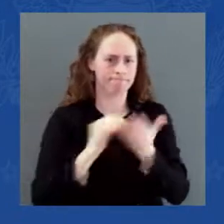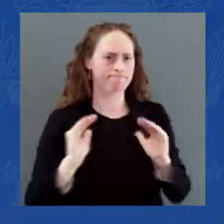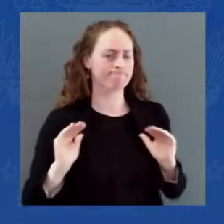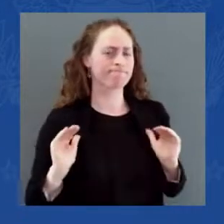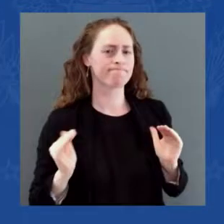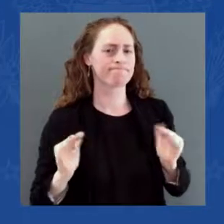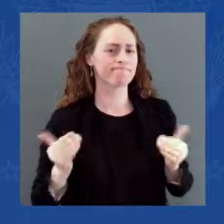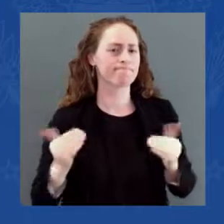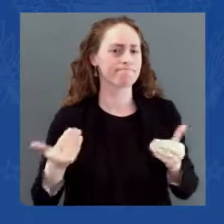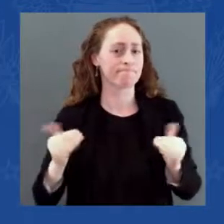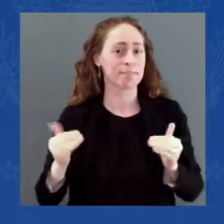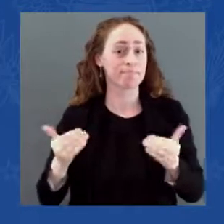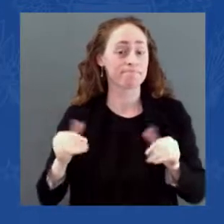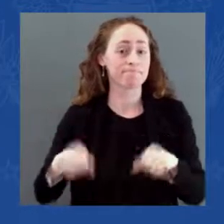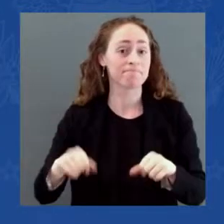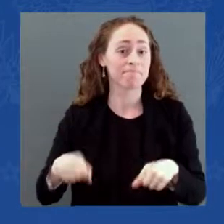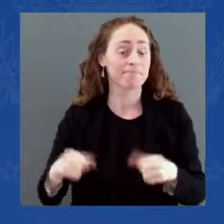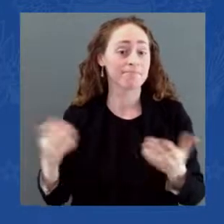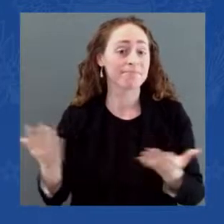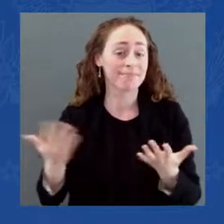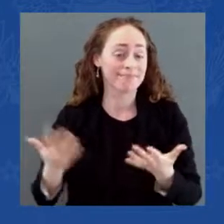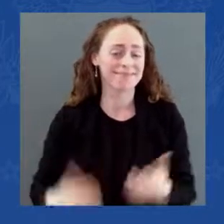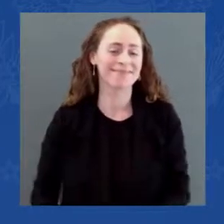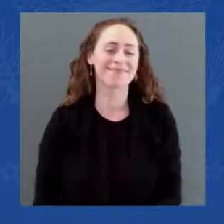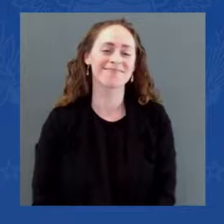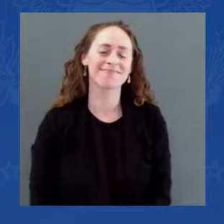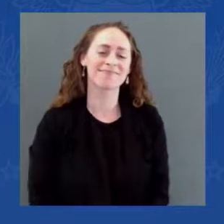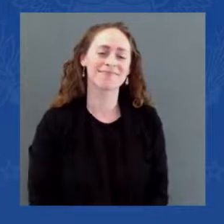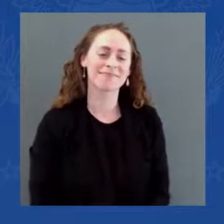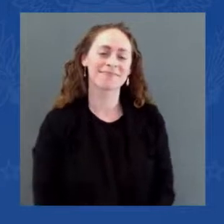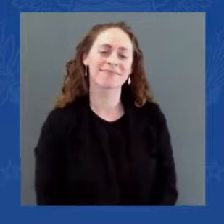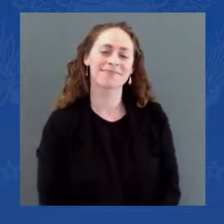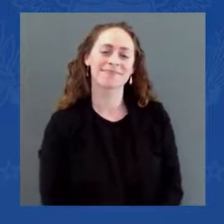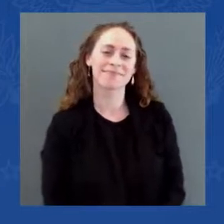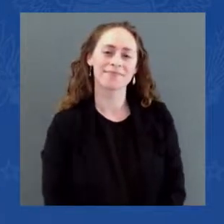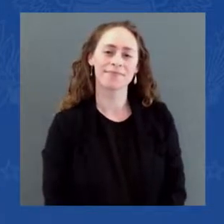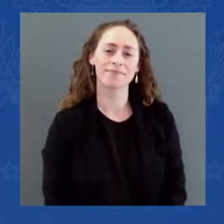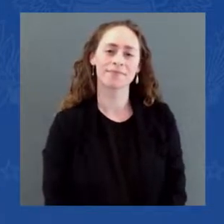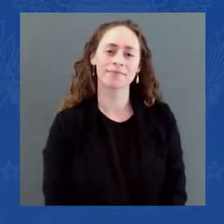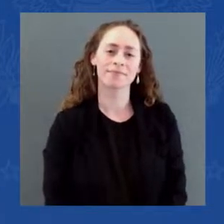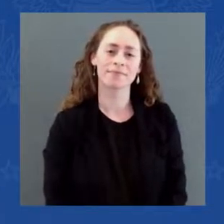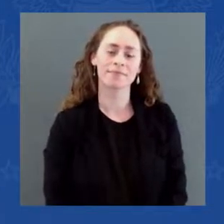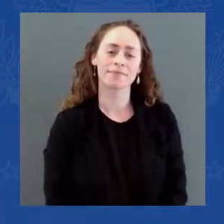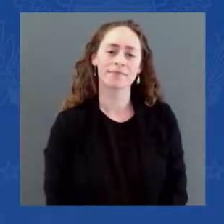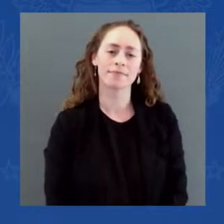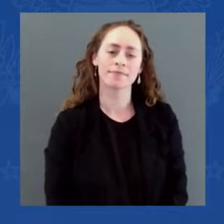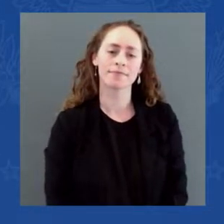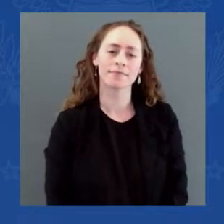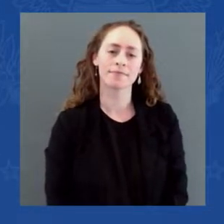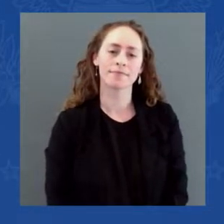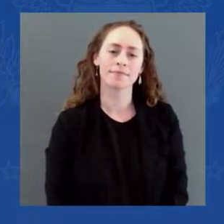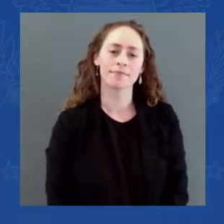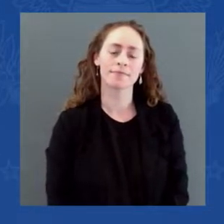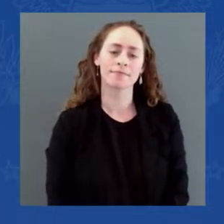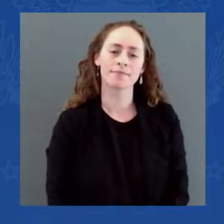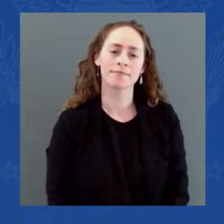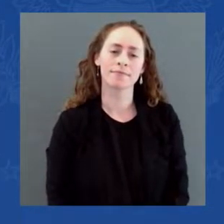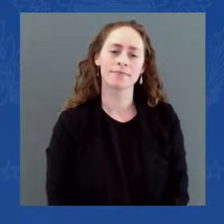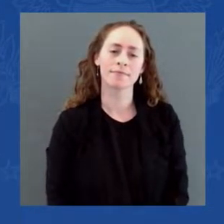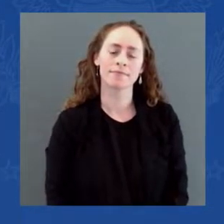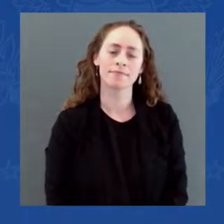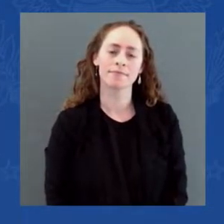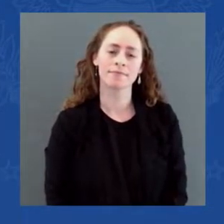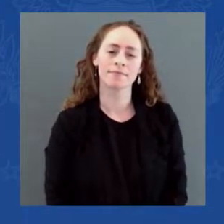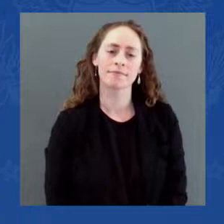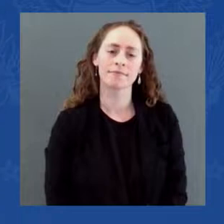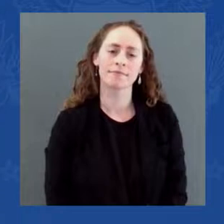that 30% of the non-vaxxers said under no circumstances would I get a vaccination. Because of the